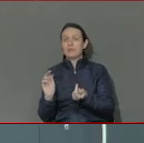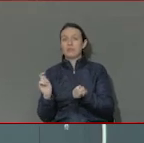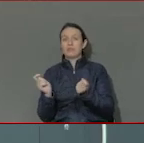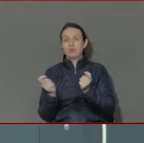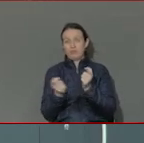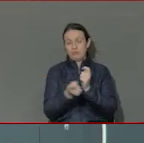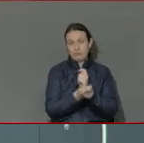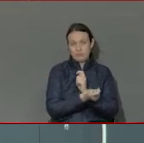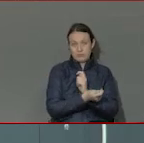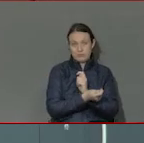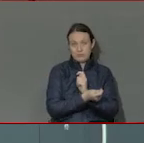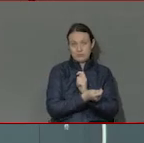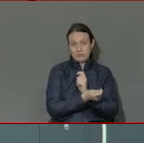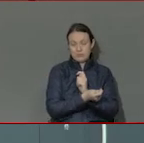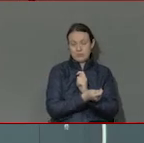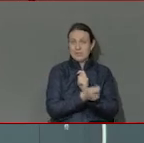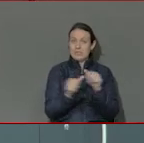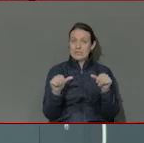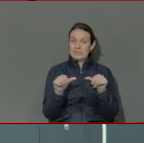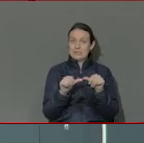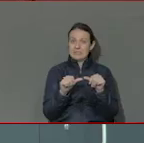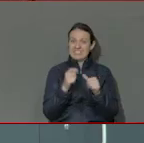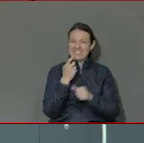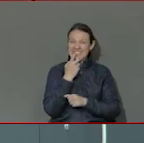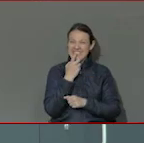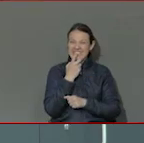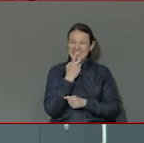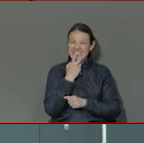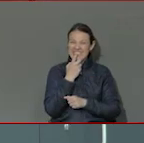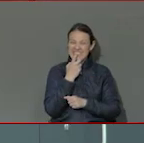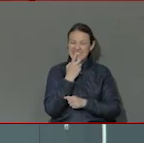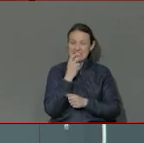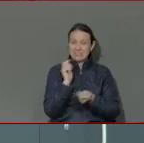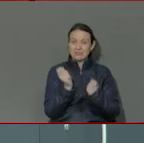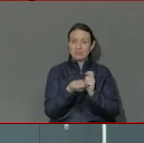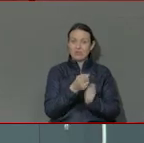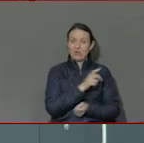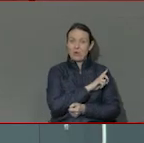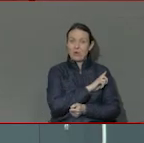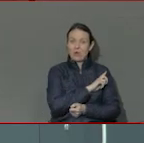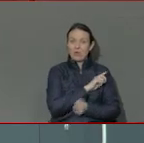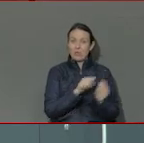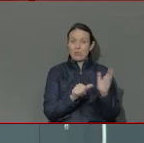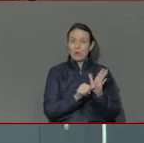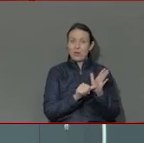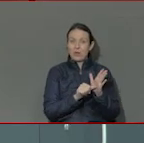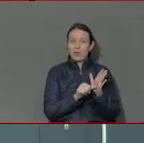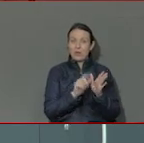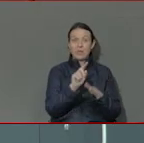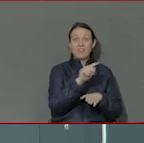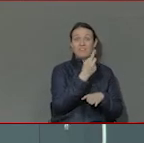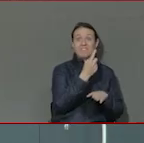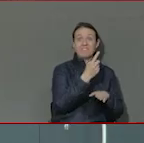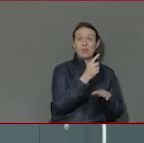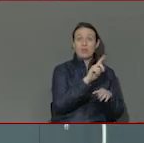in the significance of the size of the teeth. The first question was what? Explain the significance.